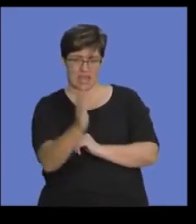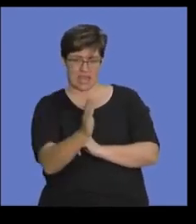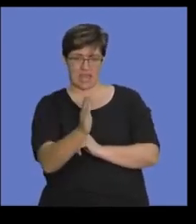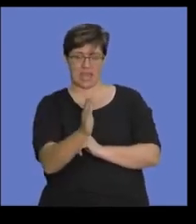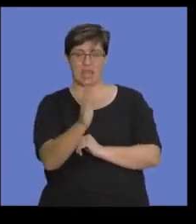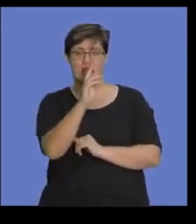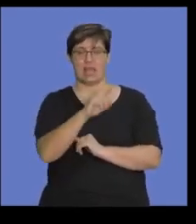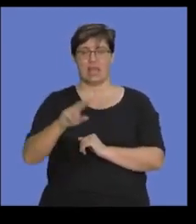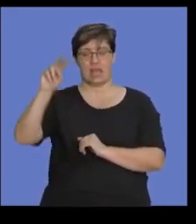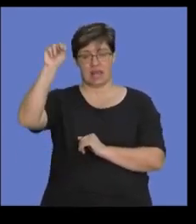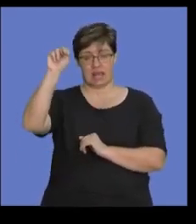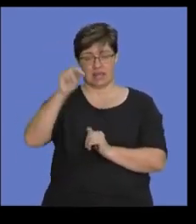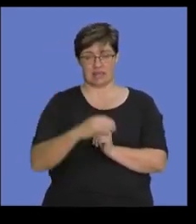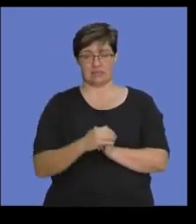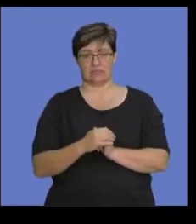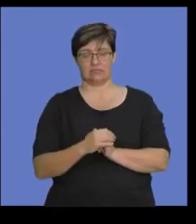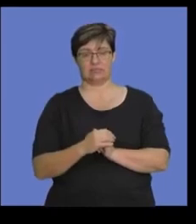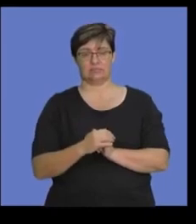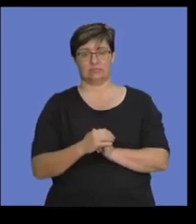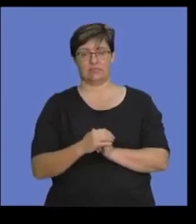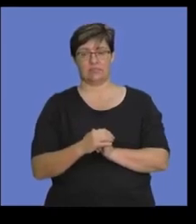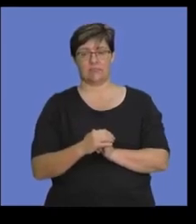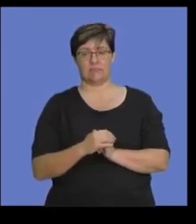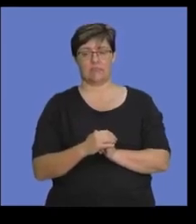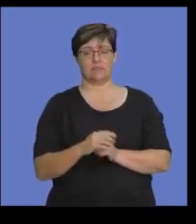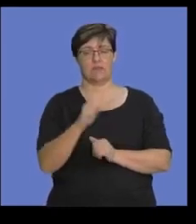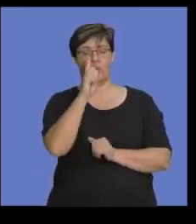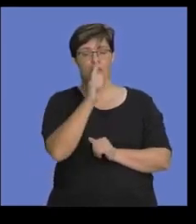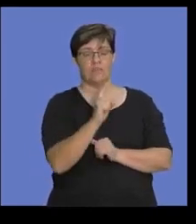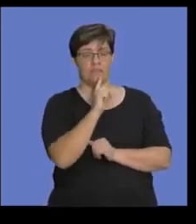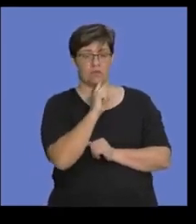the exponent of N, right? So this is